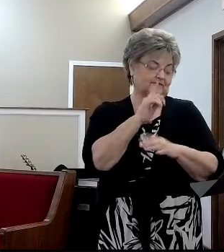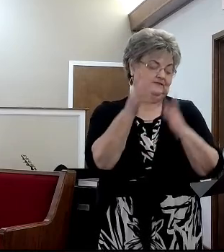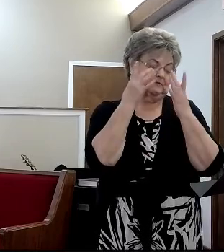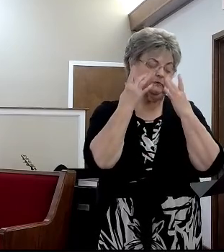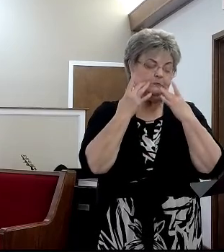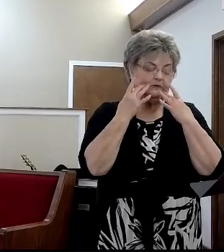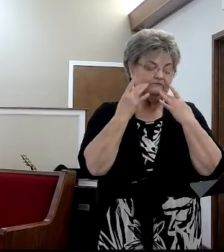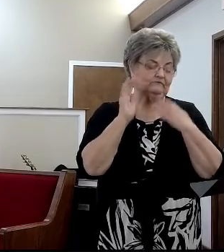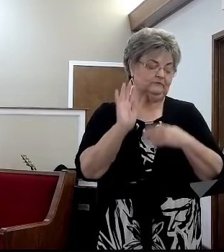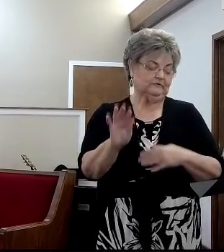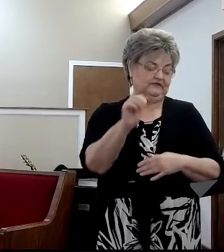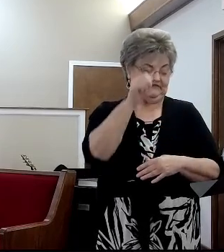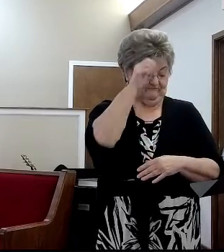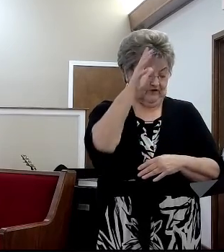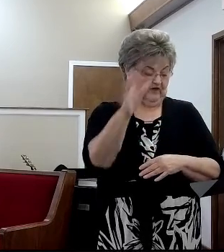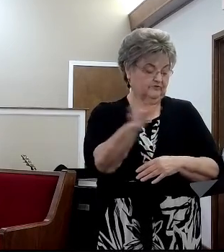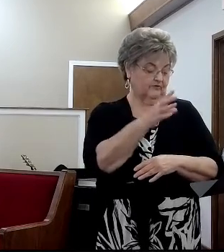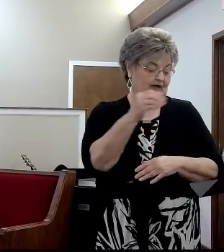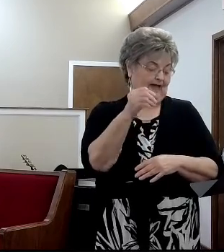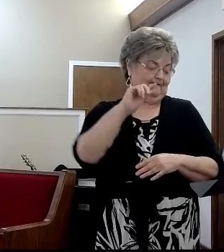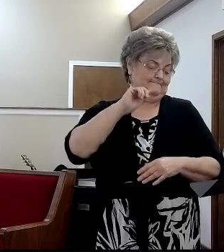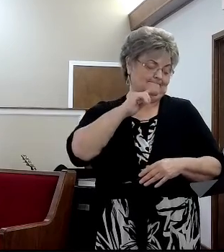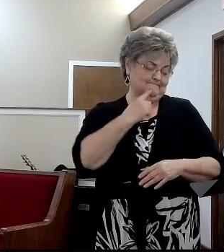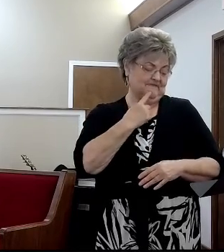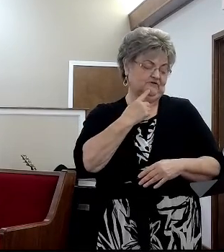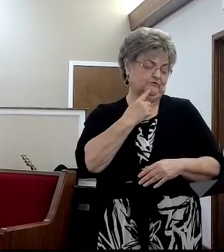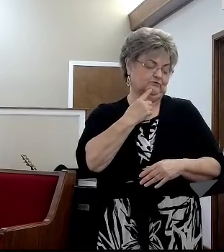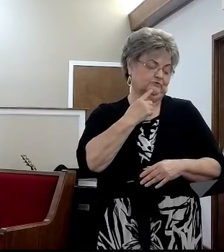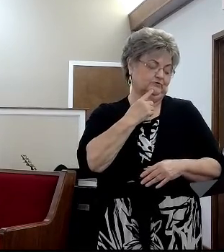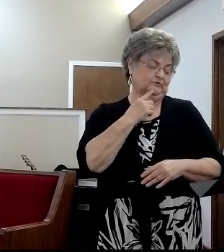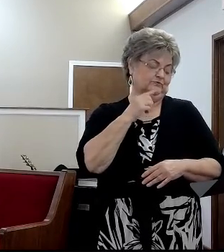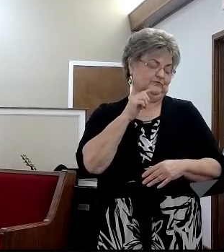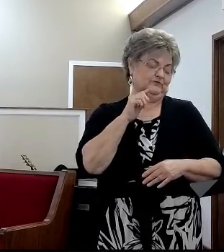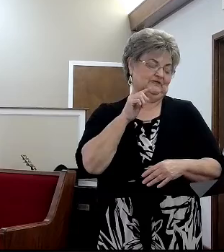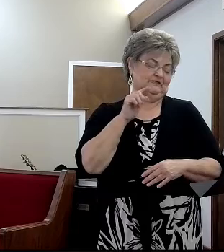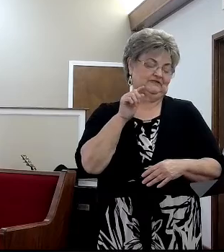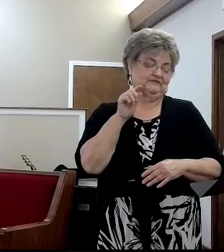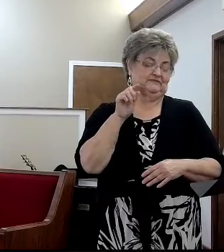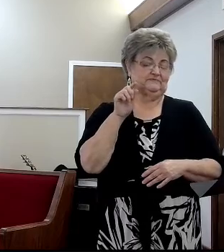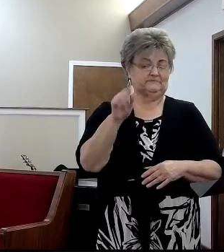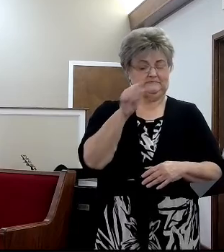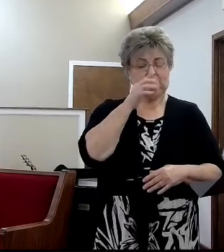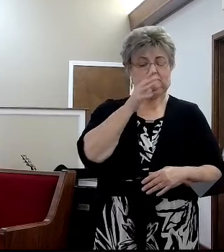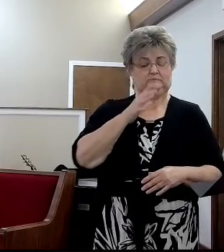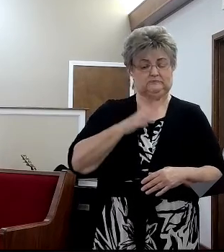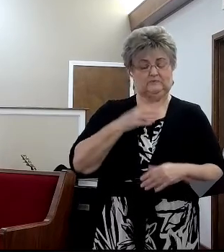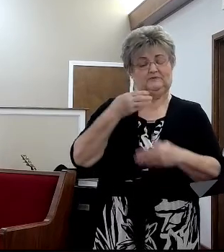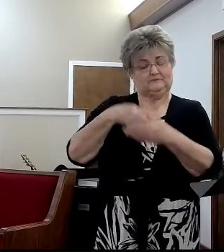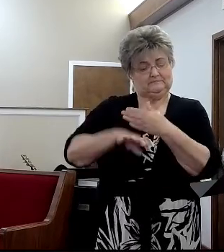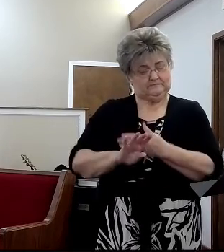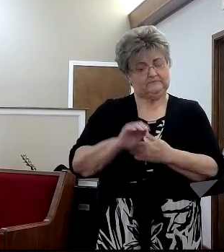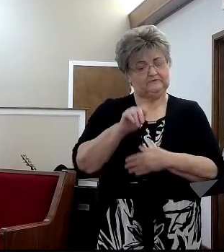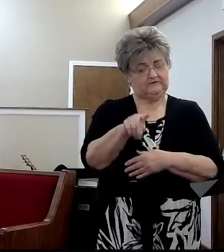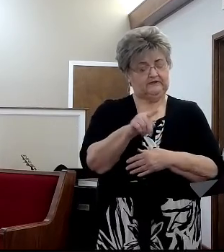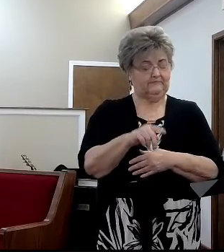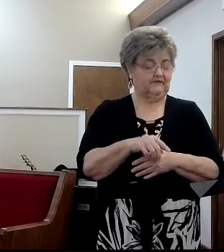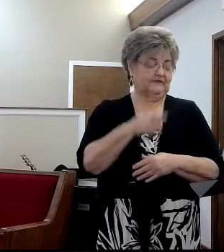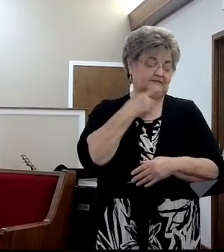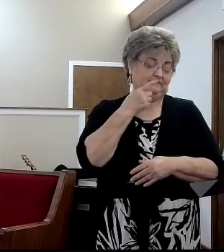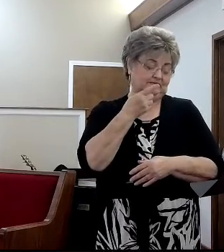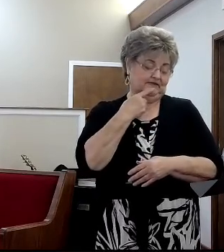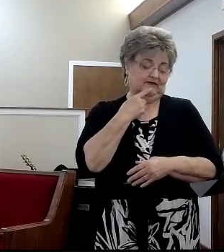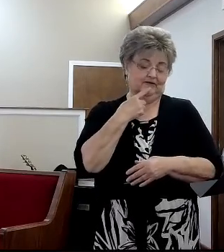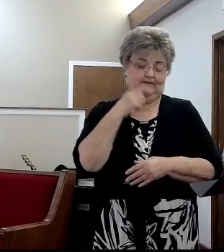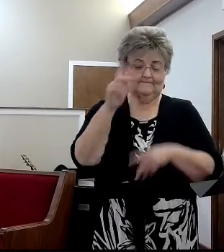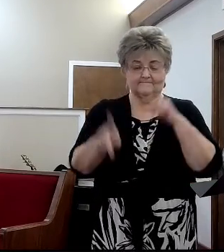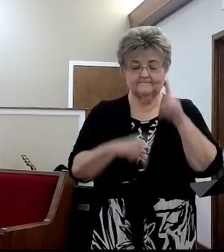and bitterness to her that bare him. So intelligence people keep their eyes fixed on wisdom,